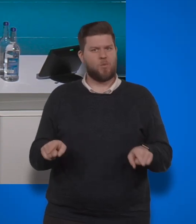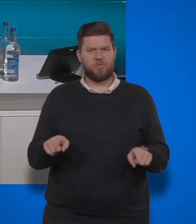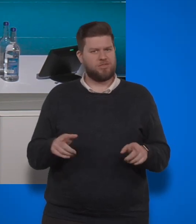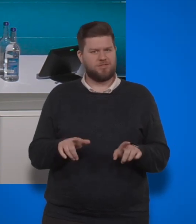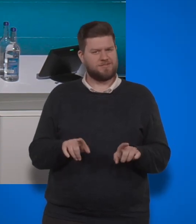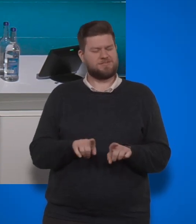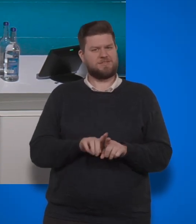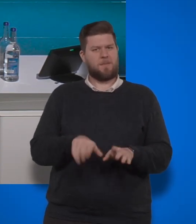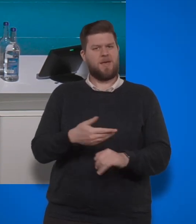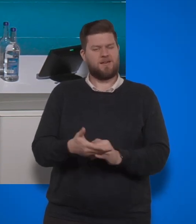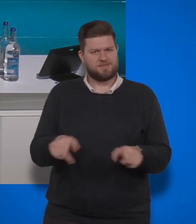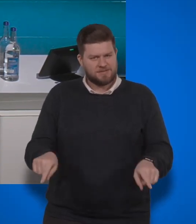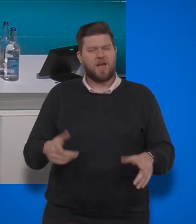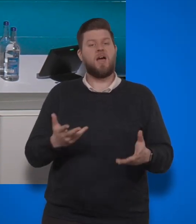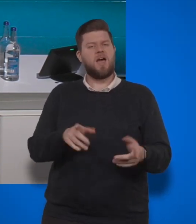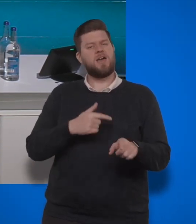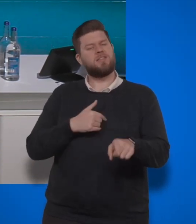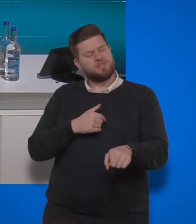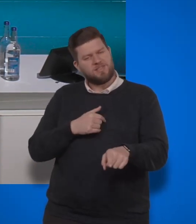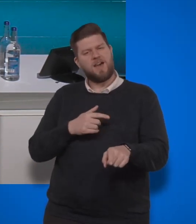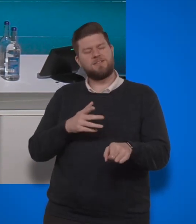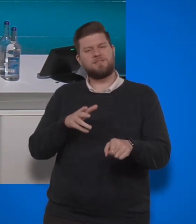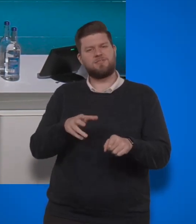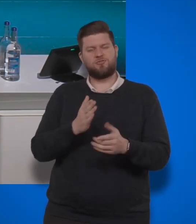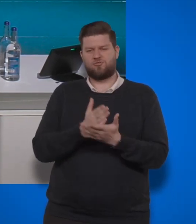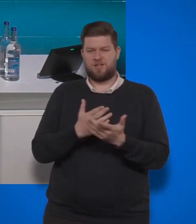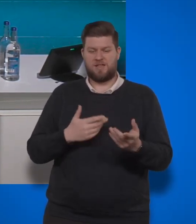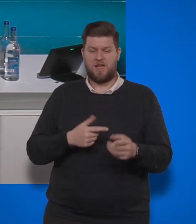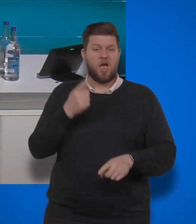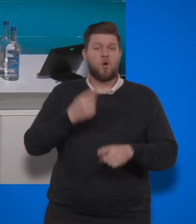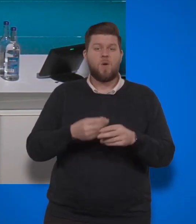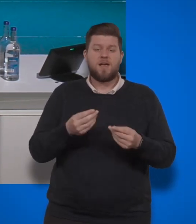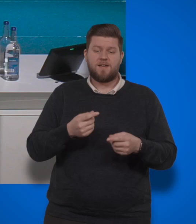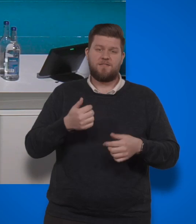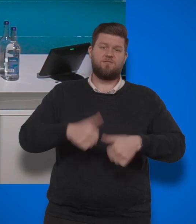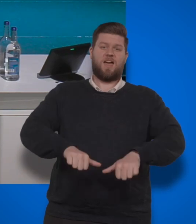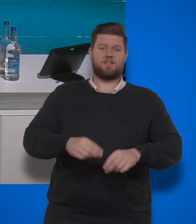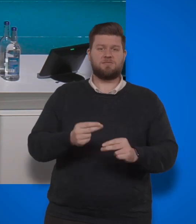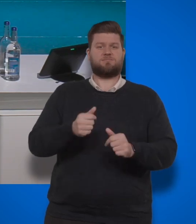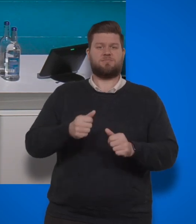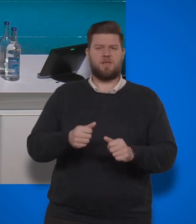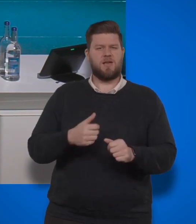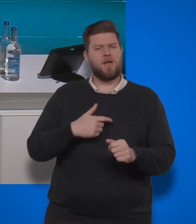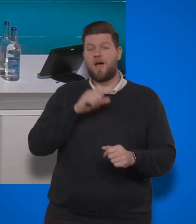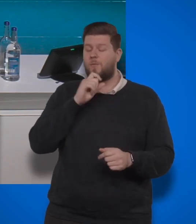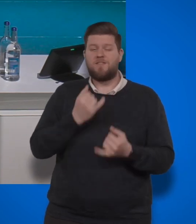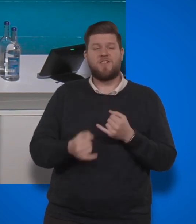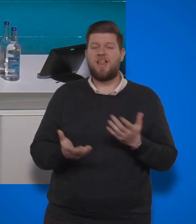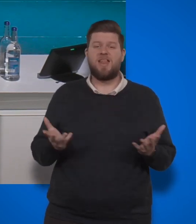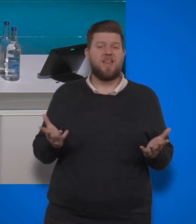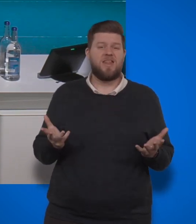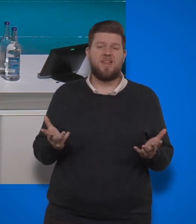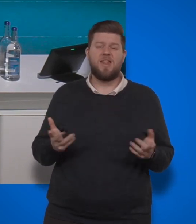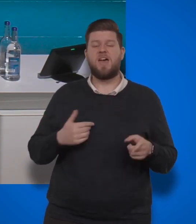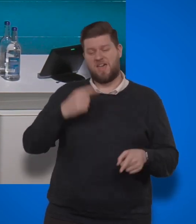existential phenomenon. And those quick fixes are always going to fail, I think, and we need